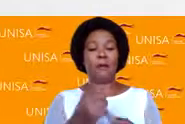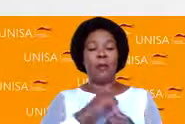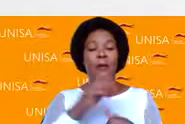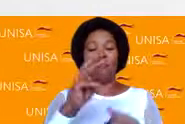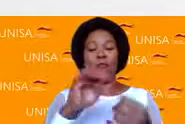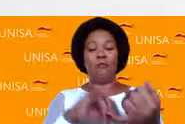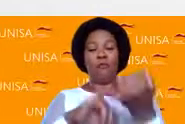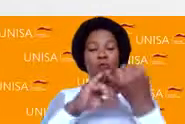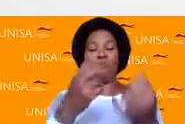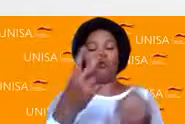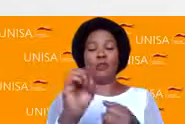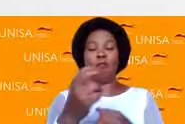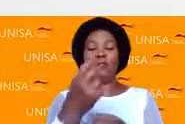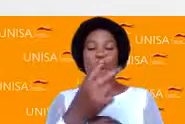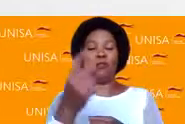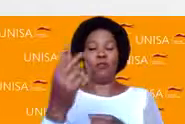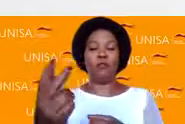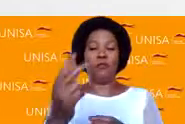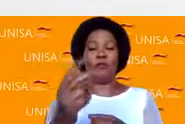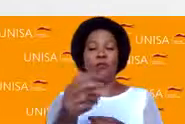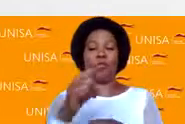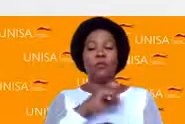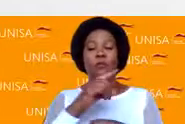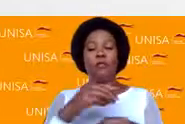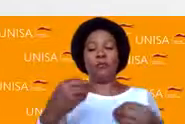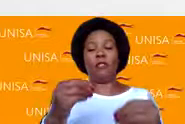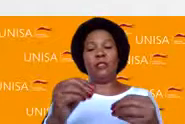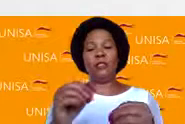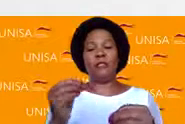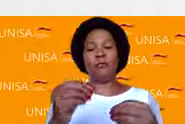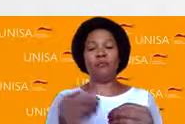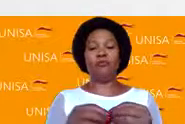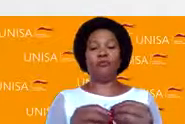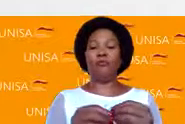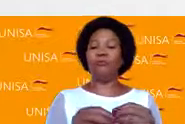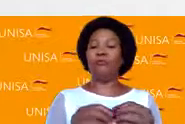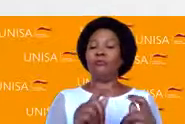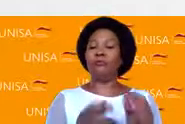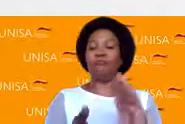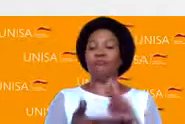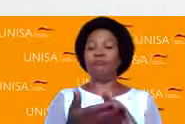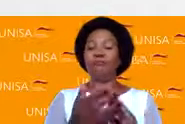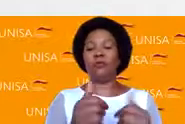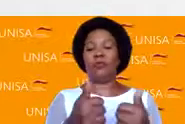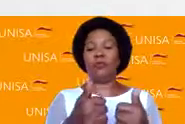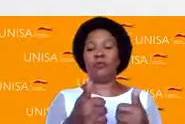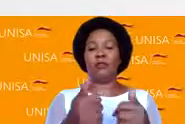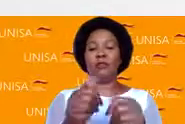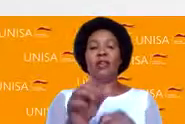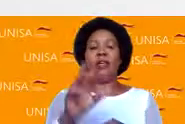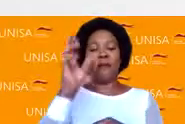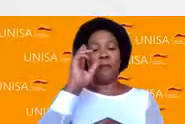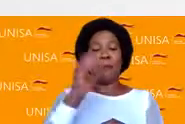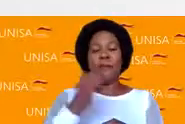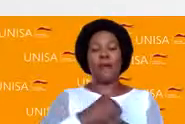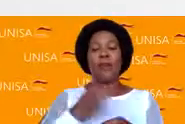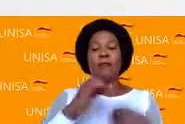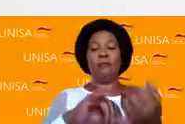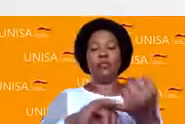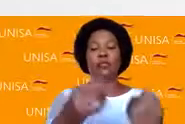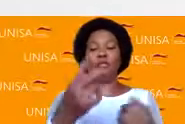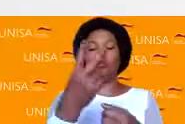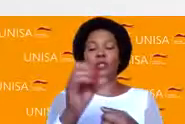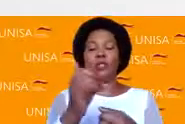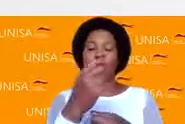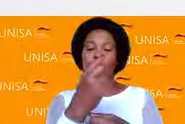as we're busy with the upgrade. So just remember, myModules 2021 is the one that's being superseded. I